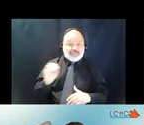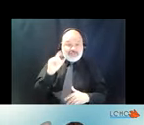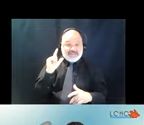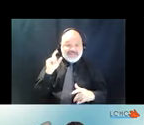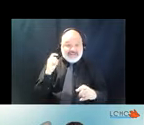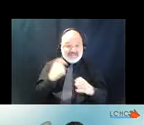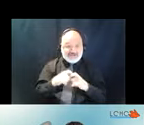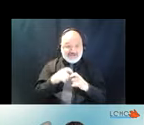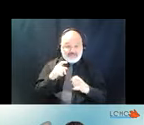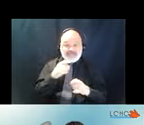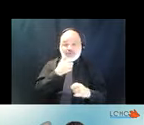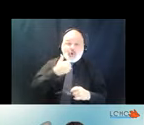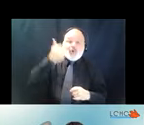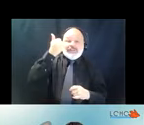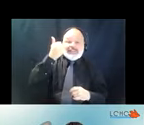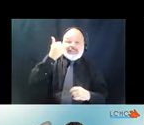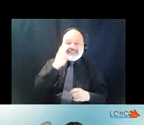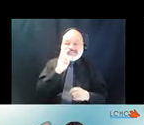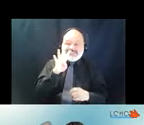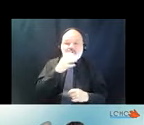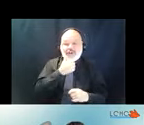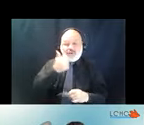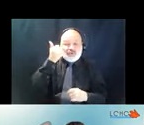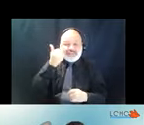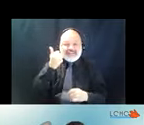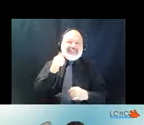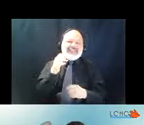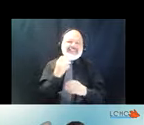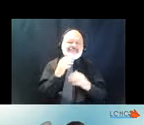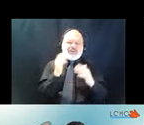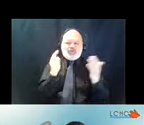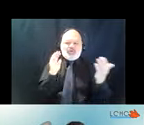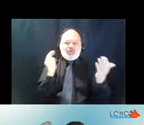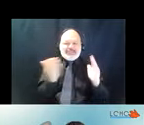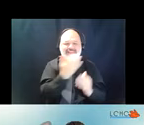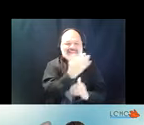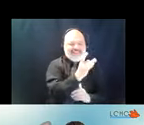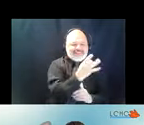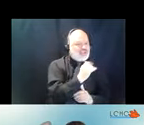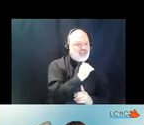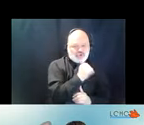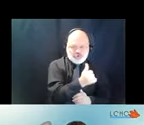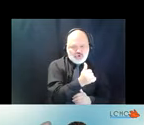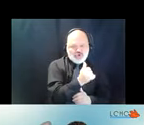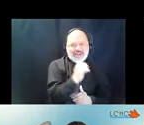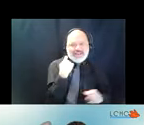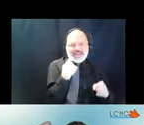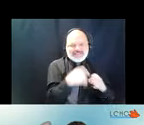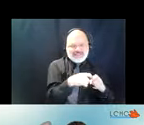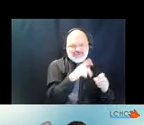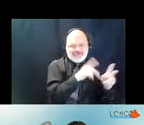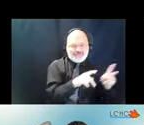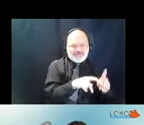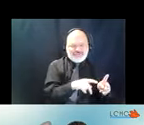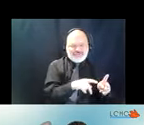population is older than 64, and that's in comparison to 18% of the non-Latino population, according to the latest data that